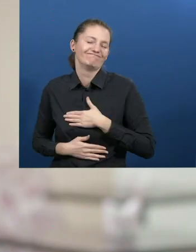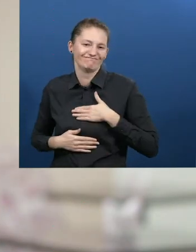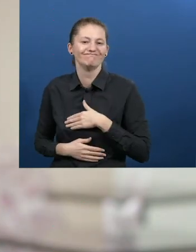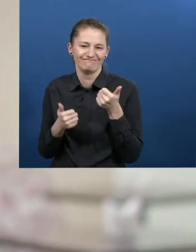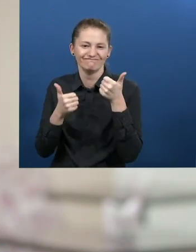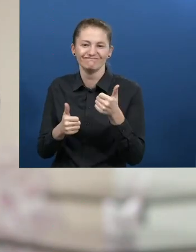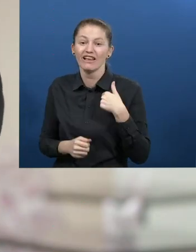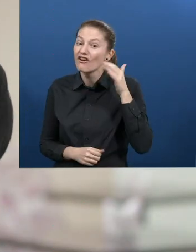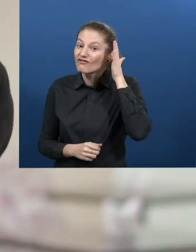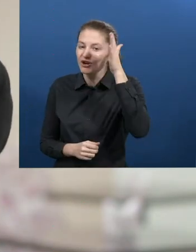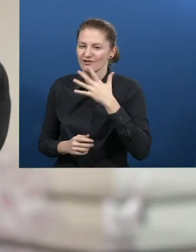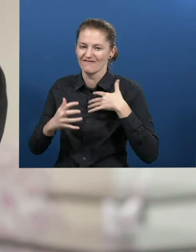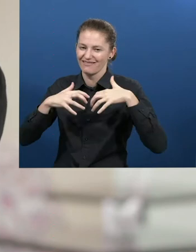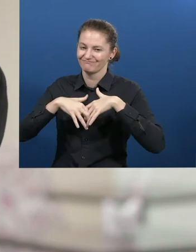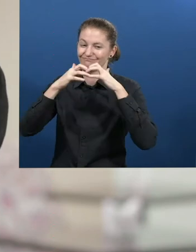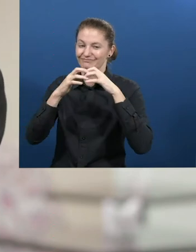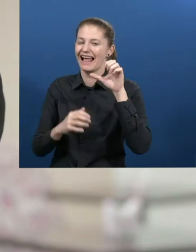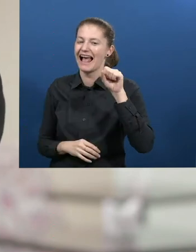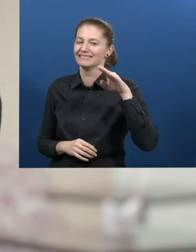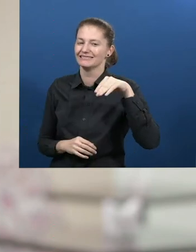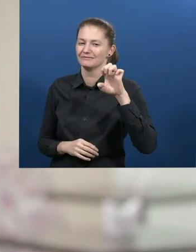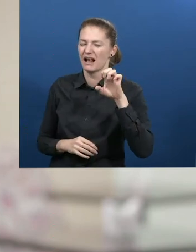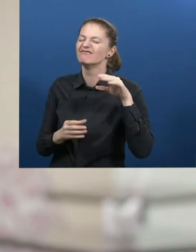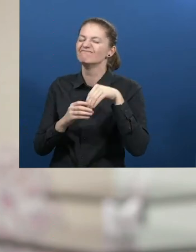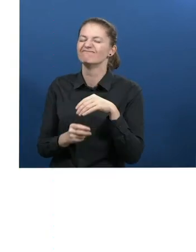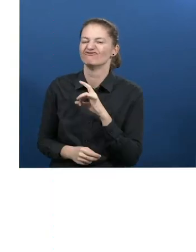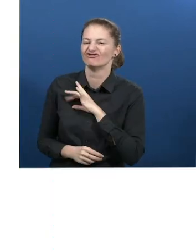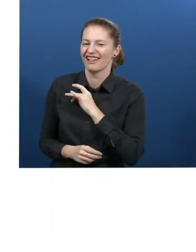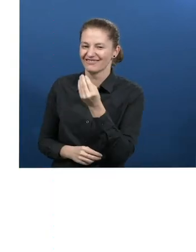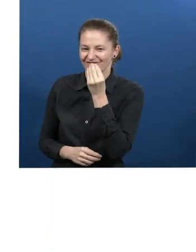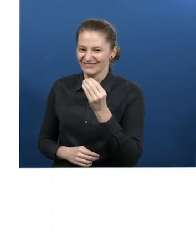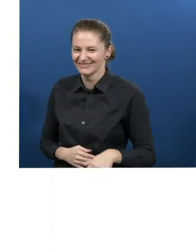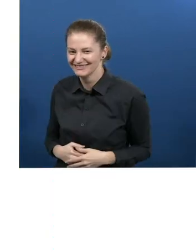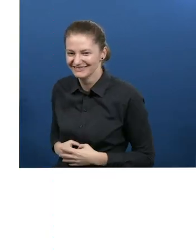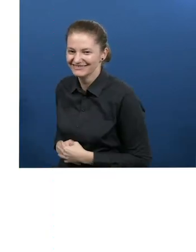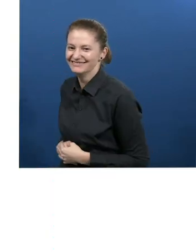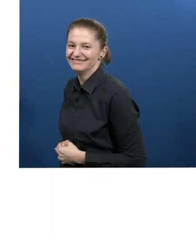así, como comida, toda la comida chilena, así, ya, no me interesa.